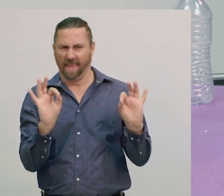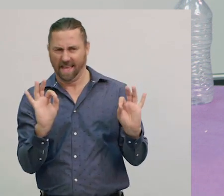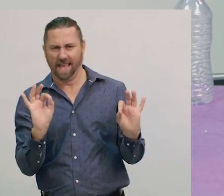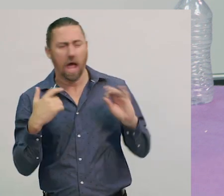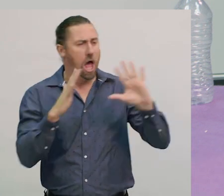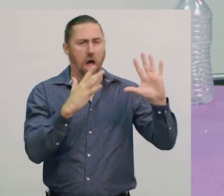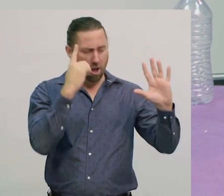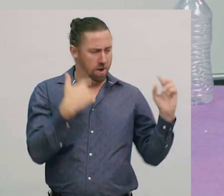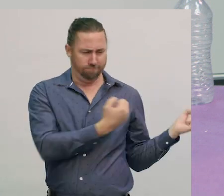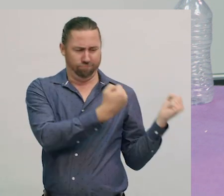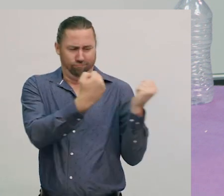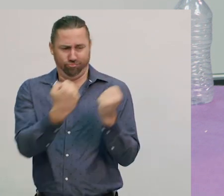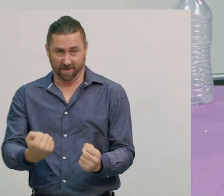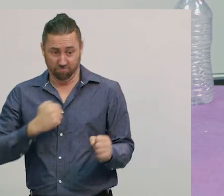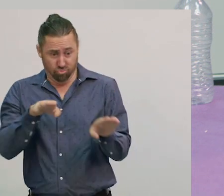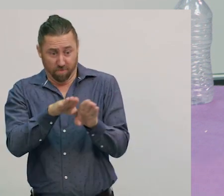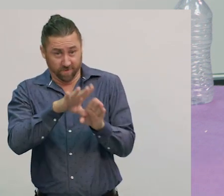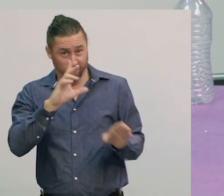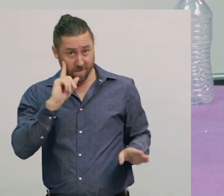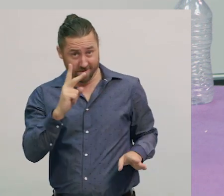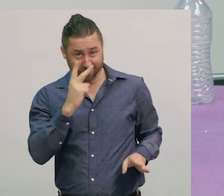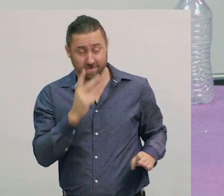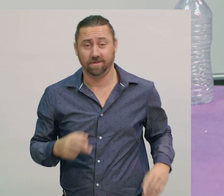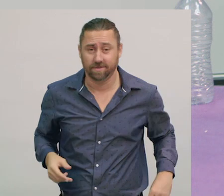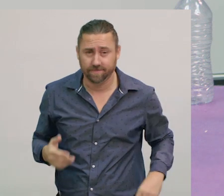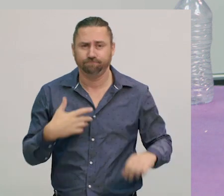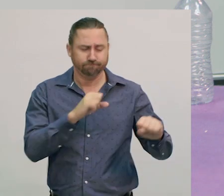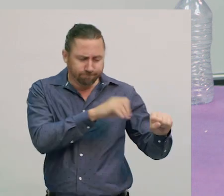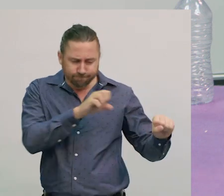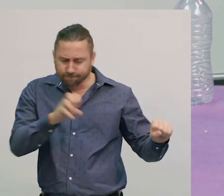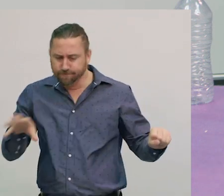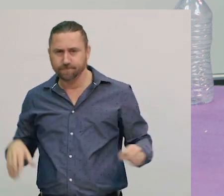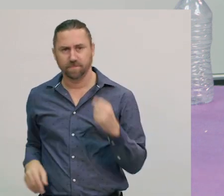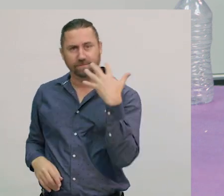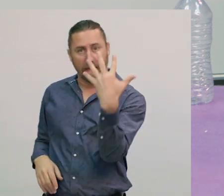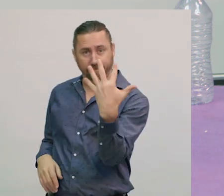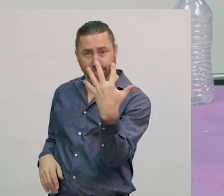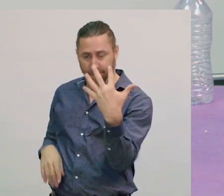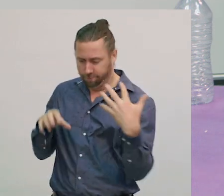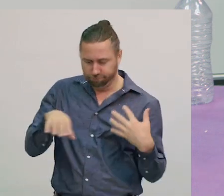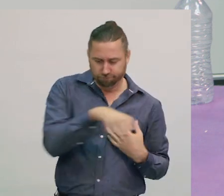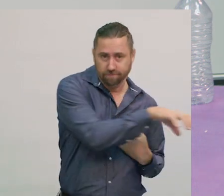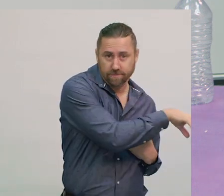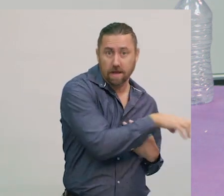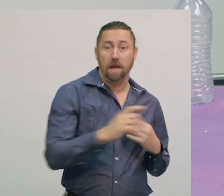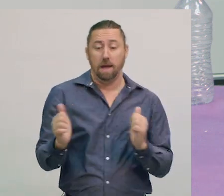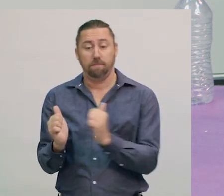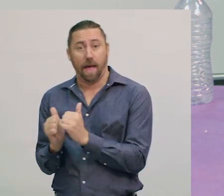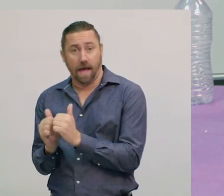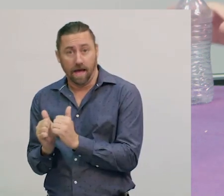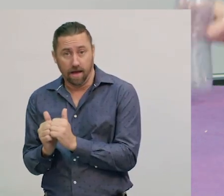decided to bring it in here, and here it is. I've organised it into 5 groups: paper,